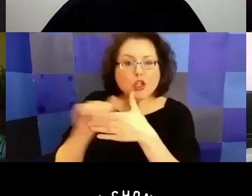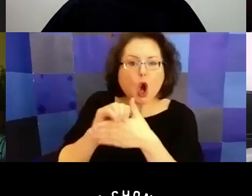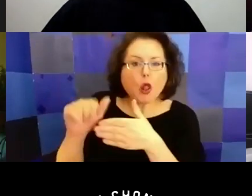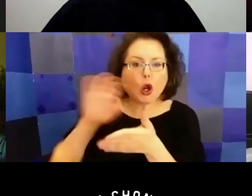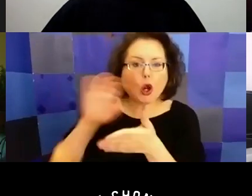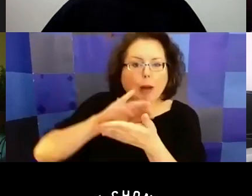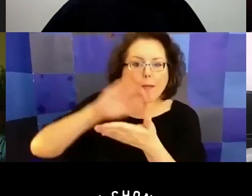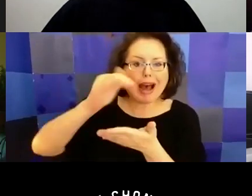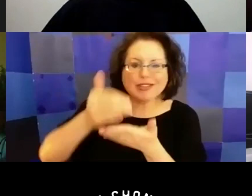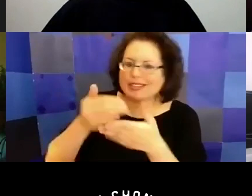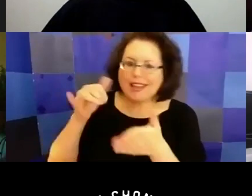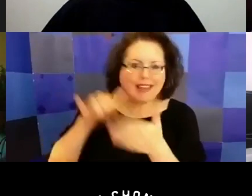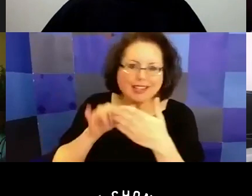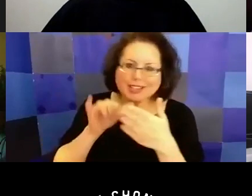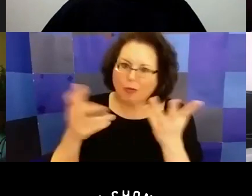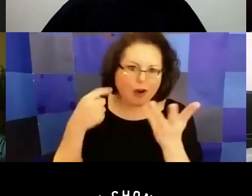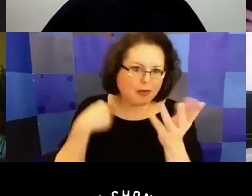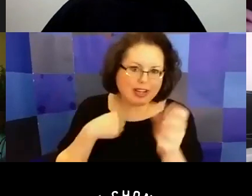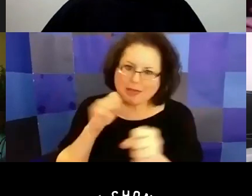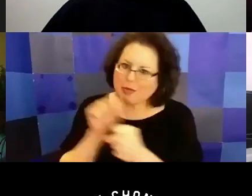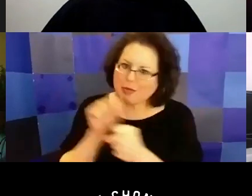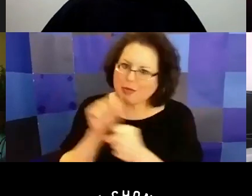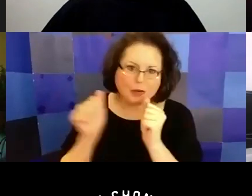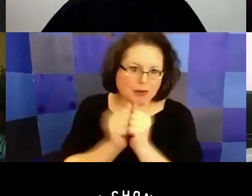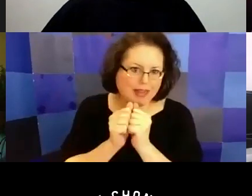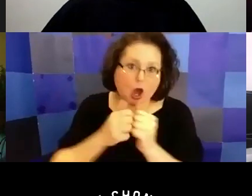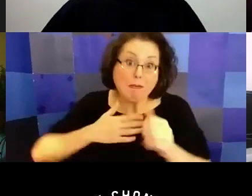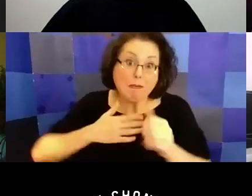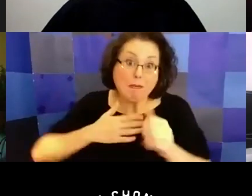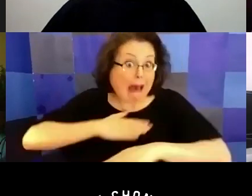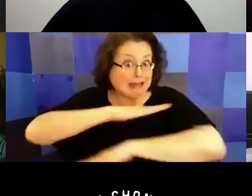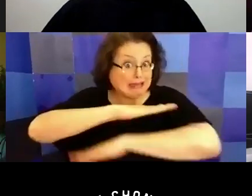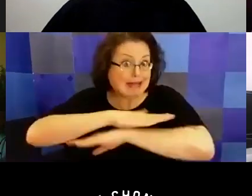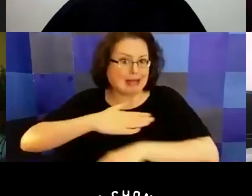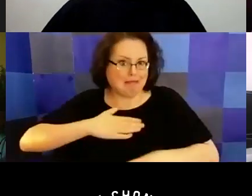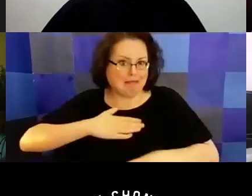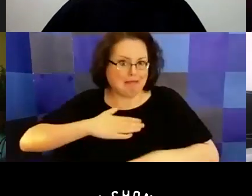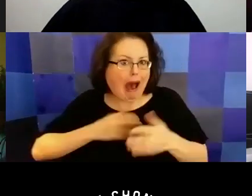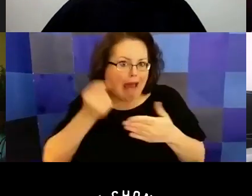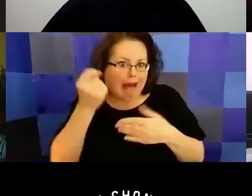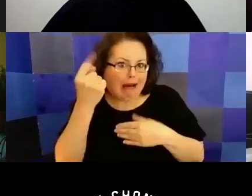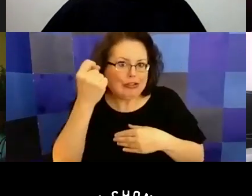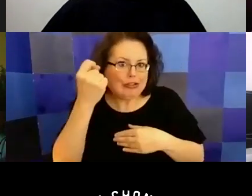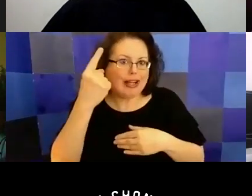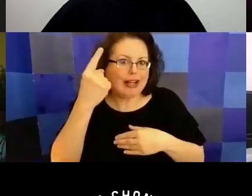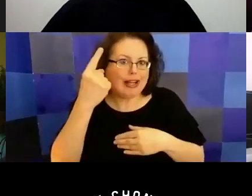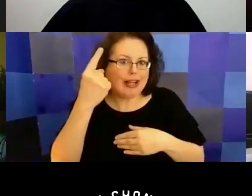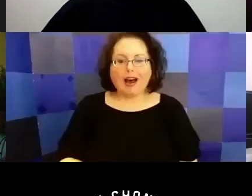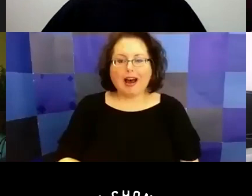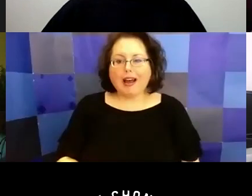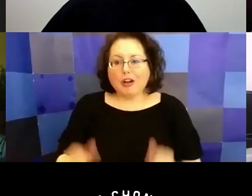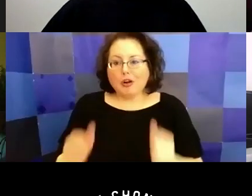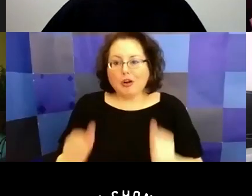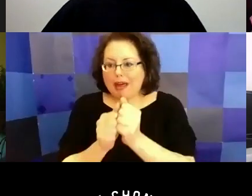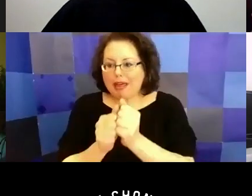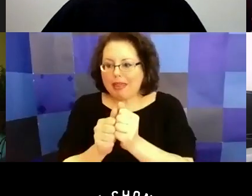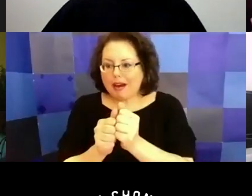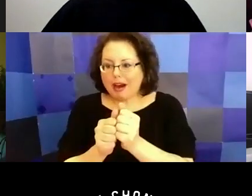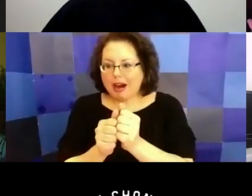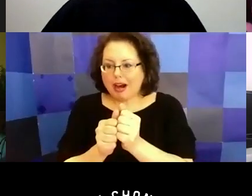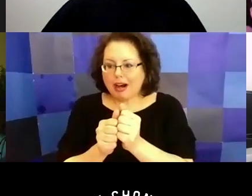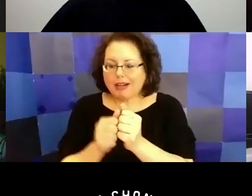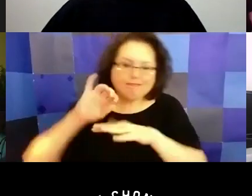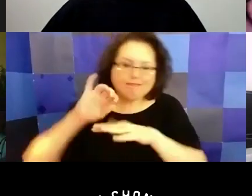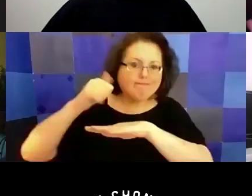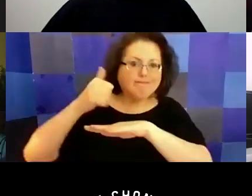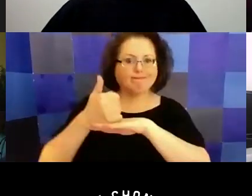had been working with on my desk, at least in my sketching of capacity building, because